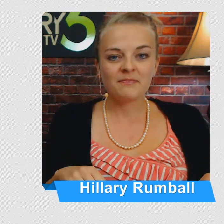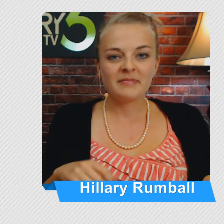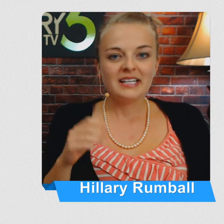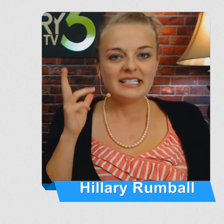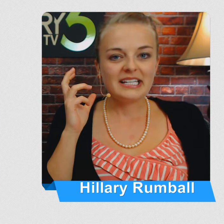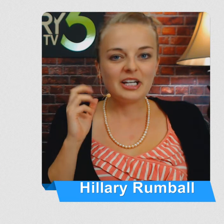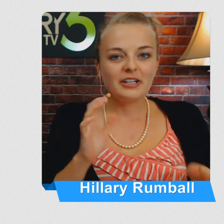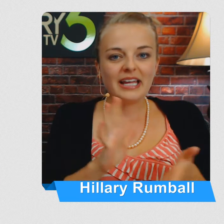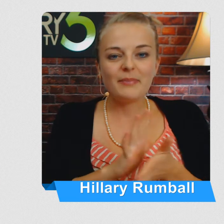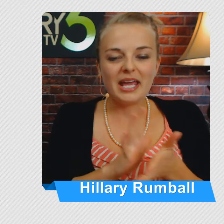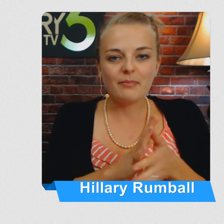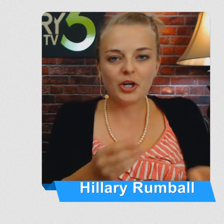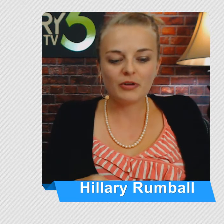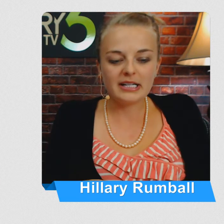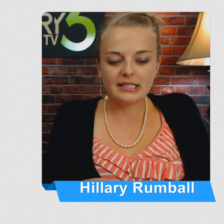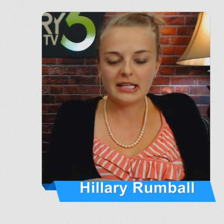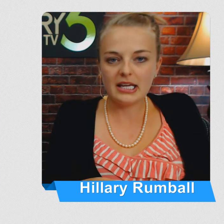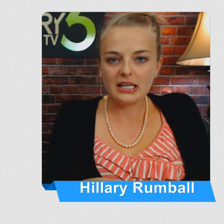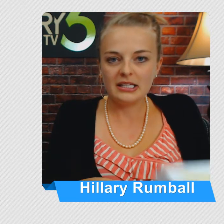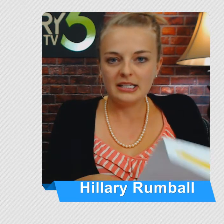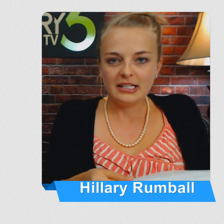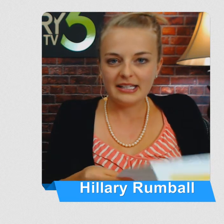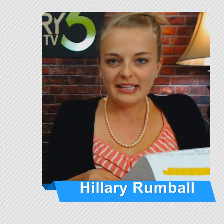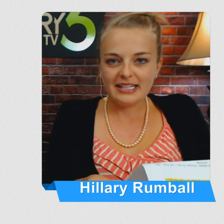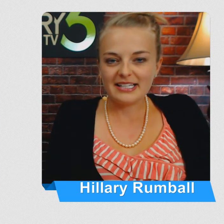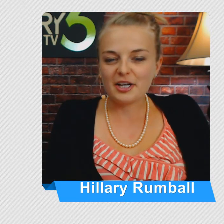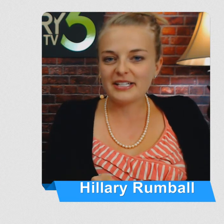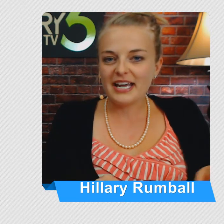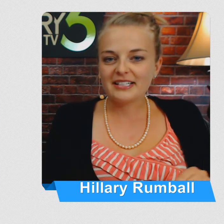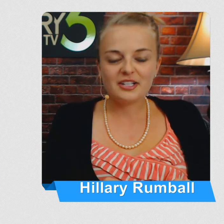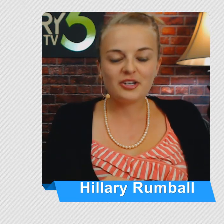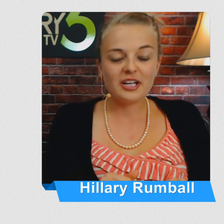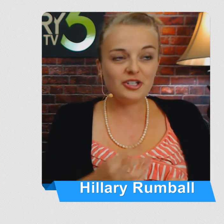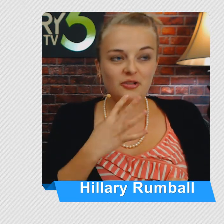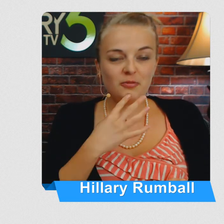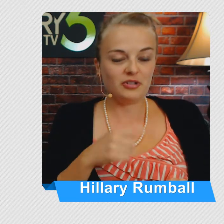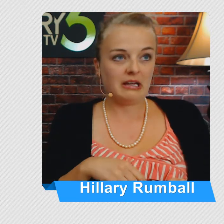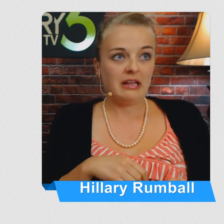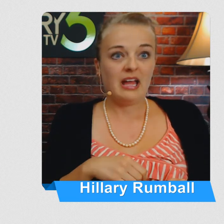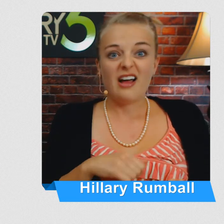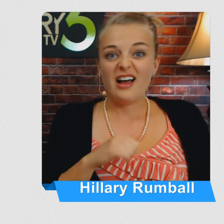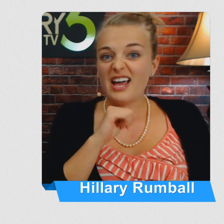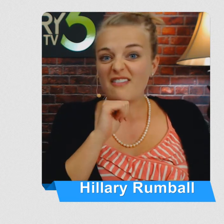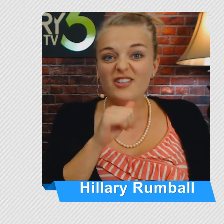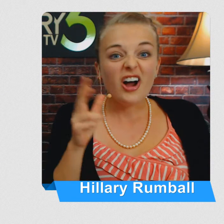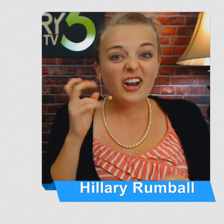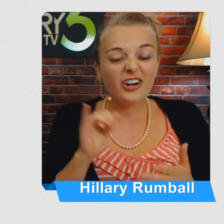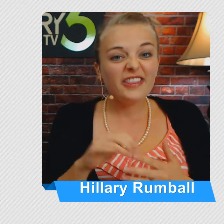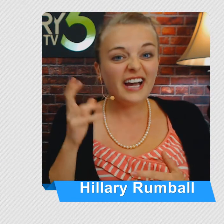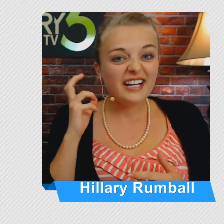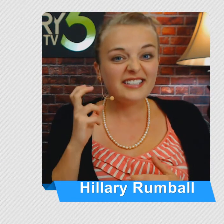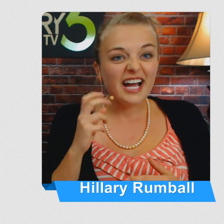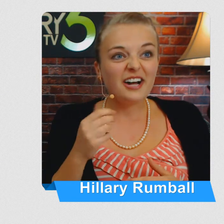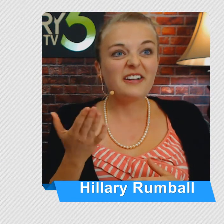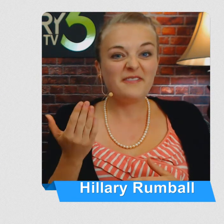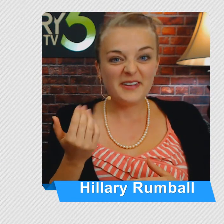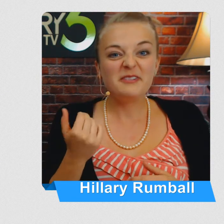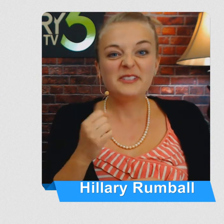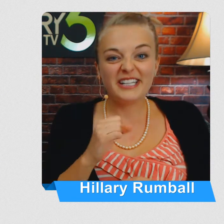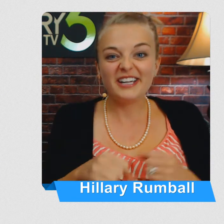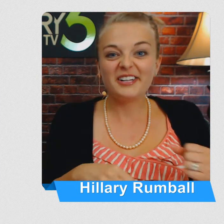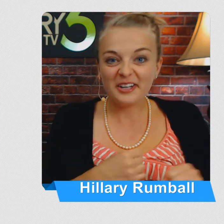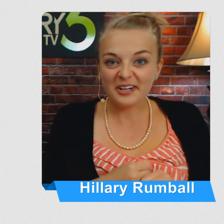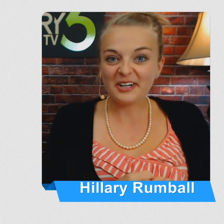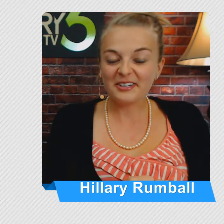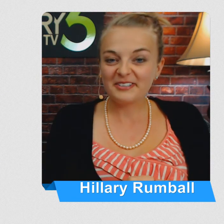to hear like paper rustling like this at her desk. And she's told me, she's like, I have not heard that sound in